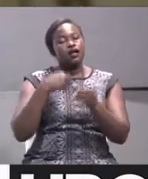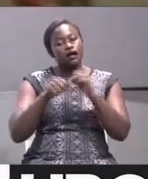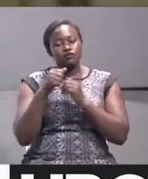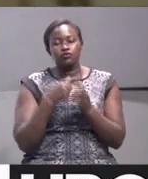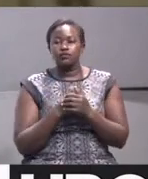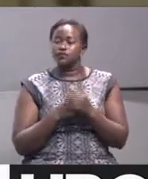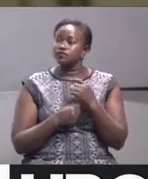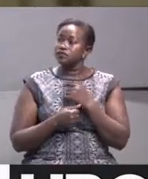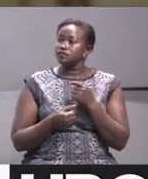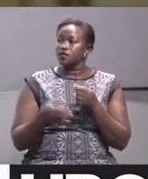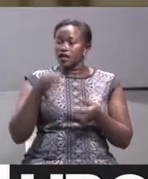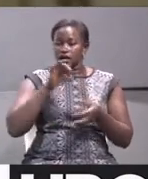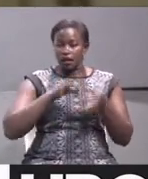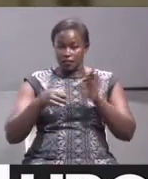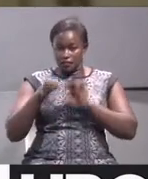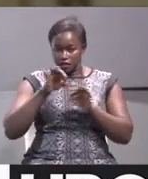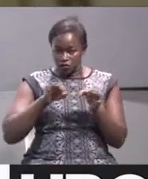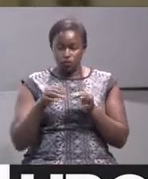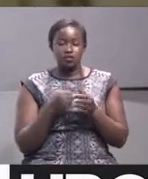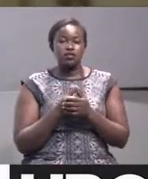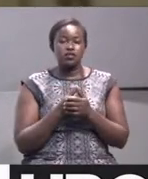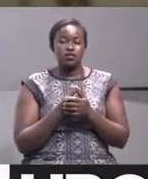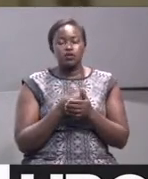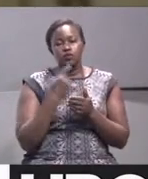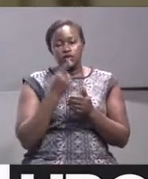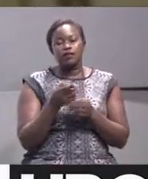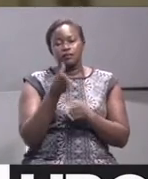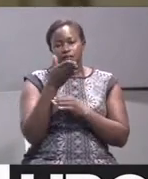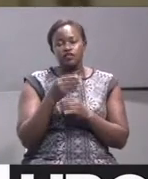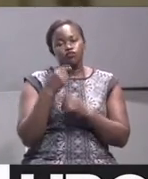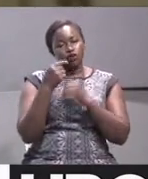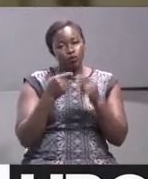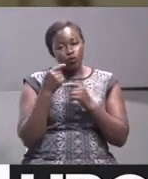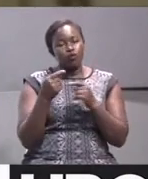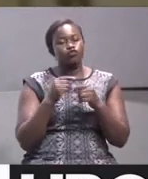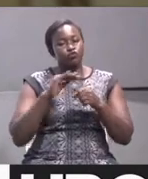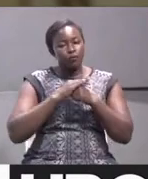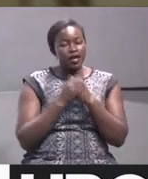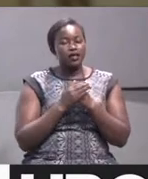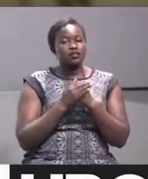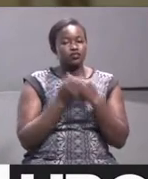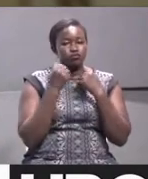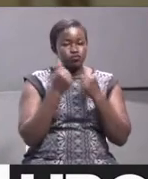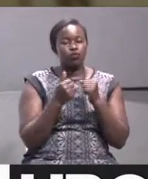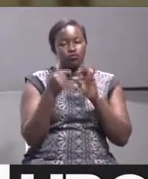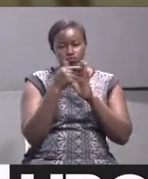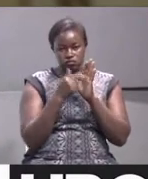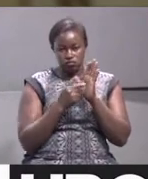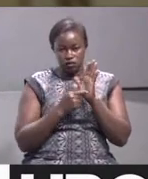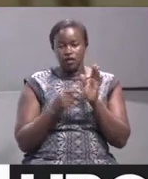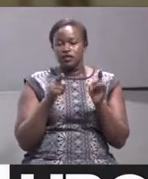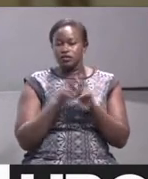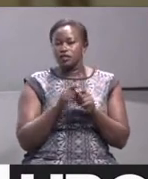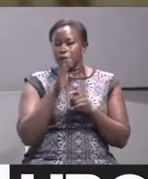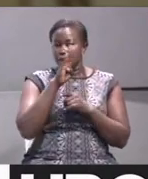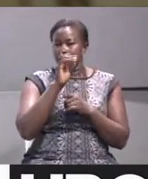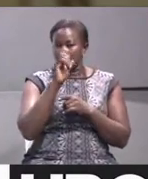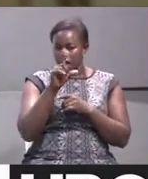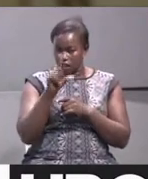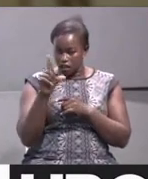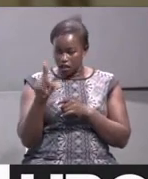chemicals entering through the border, we've said the ministry is intensifying this. You've also had a bill in woofing which is